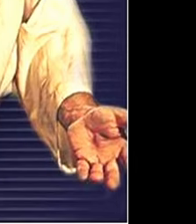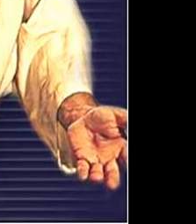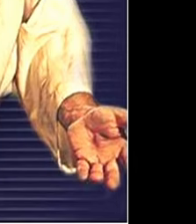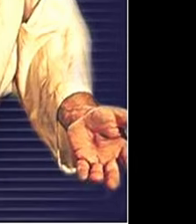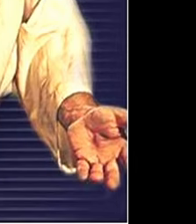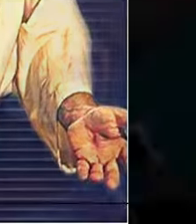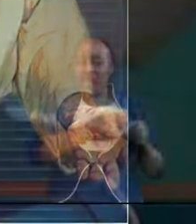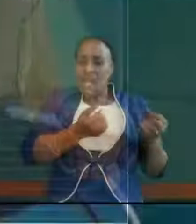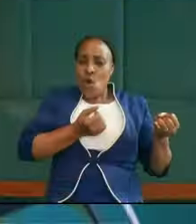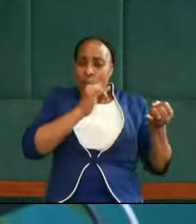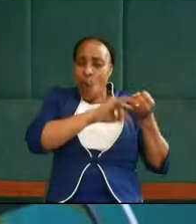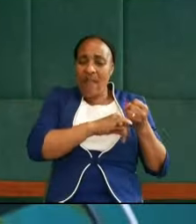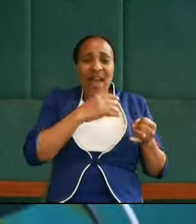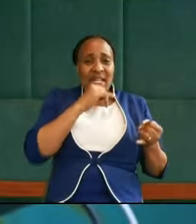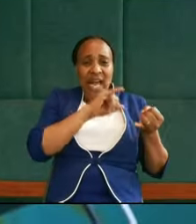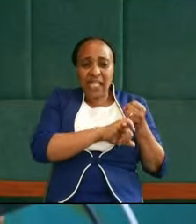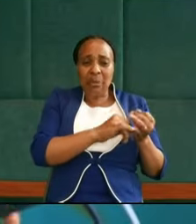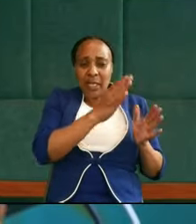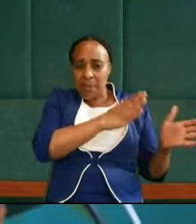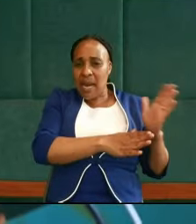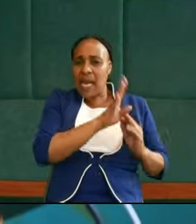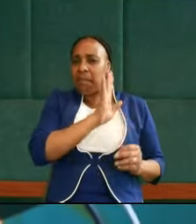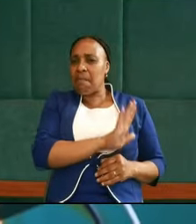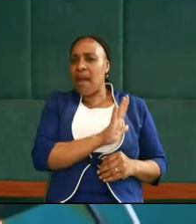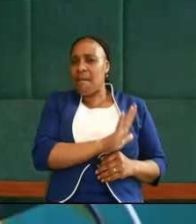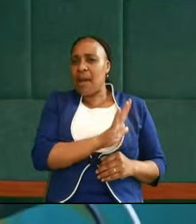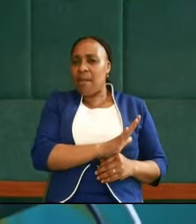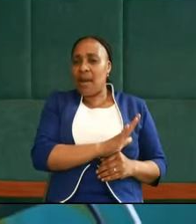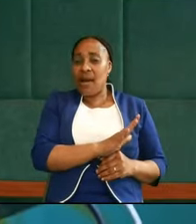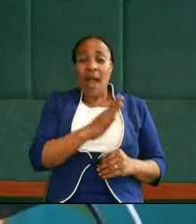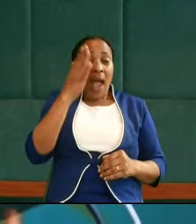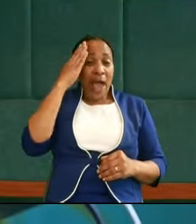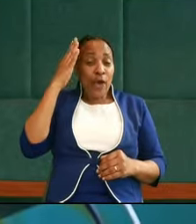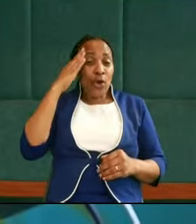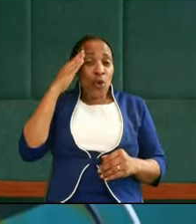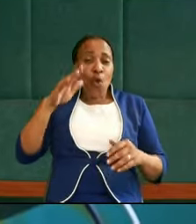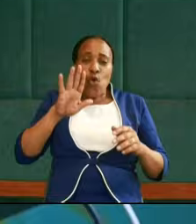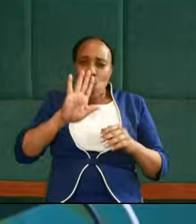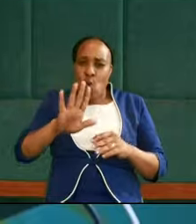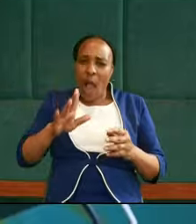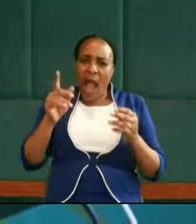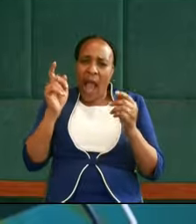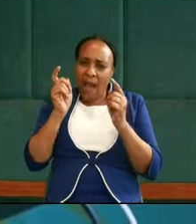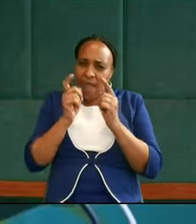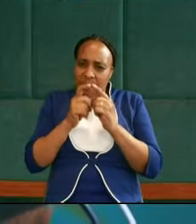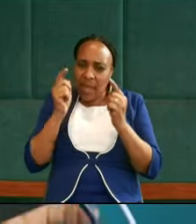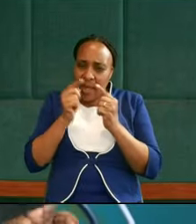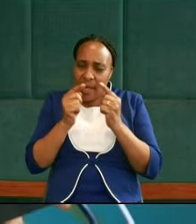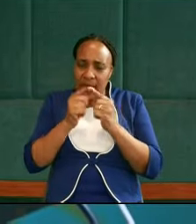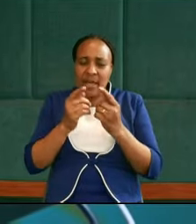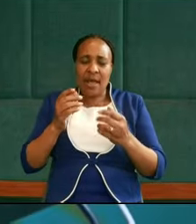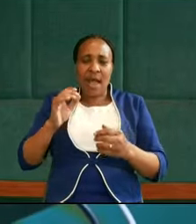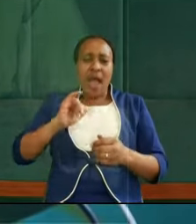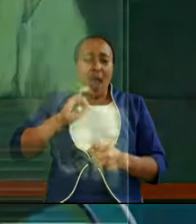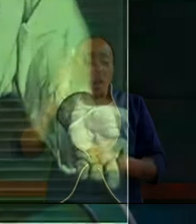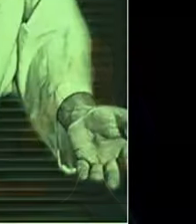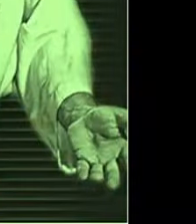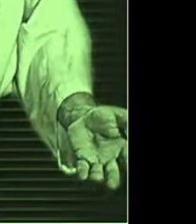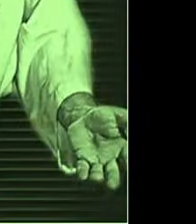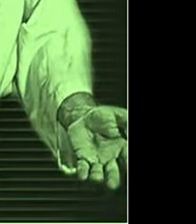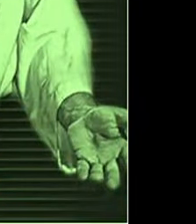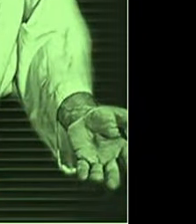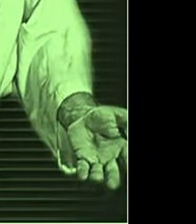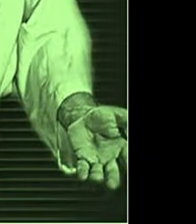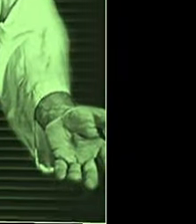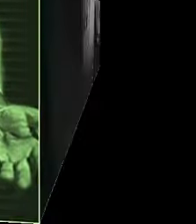Ahab. Everybody may not know, but God knows. I know your affliction. I know the slander of those